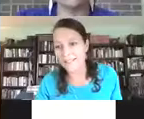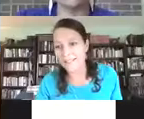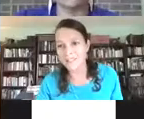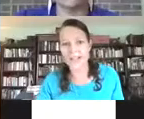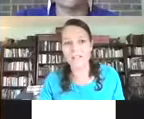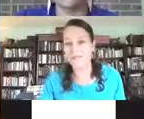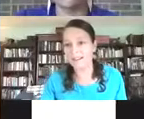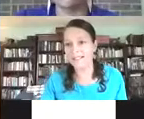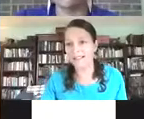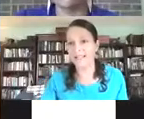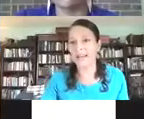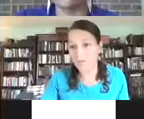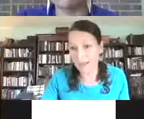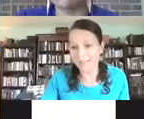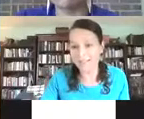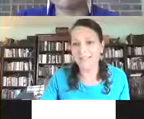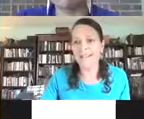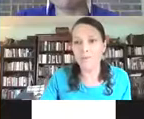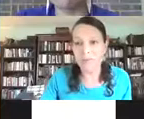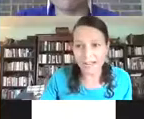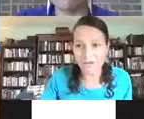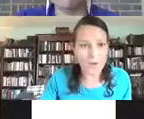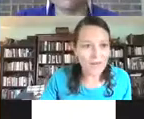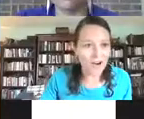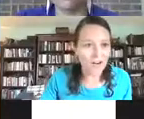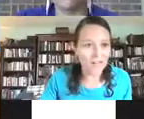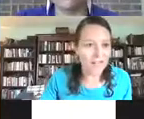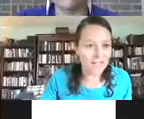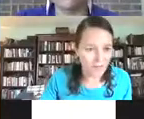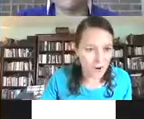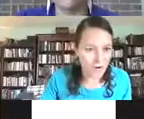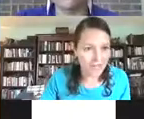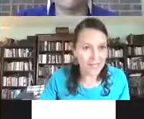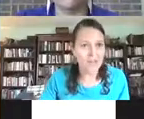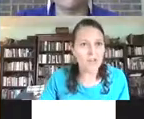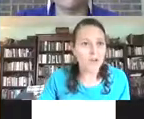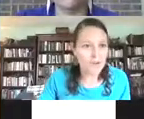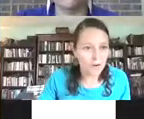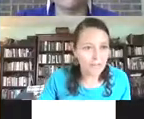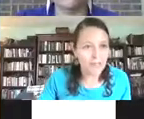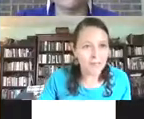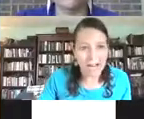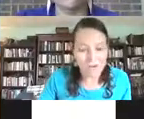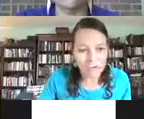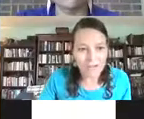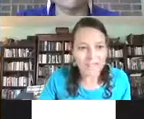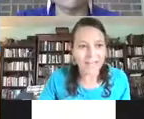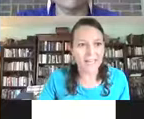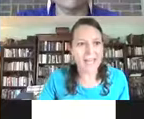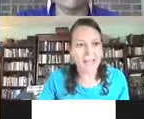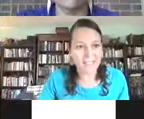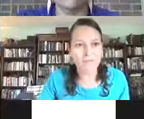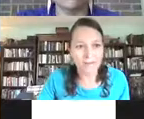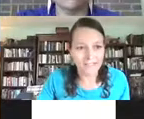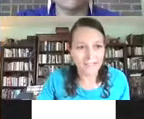Policy Center has a very exciting event next week on September 30th, Nourishing Black Futures, Setting